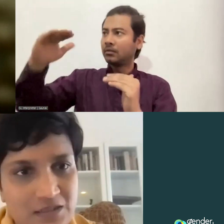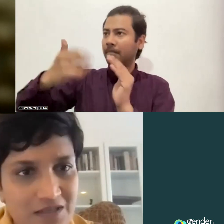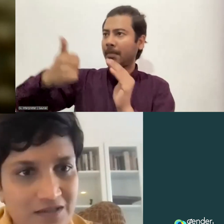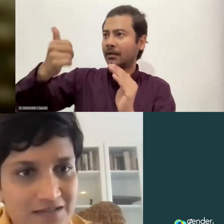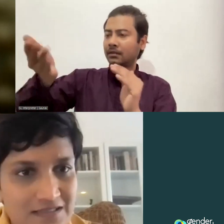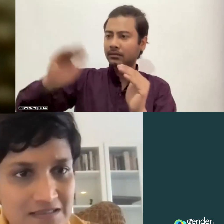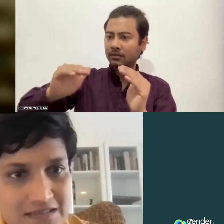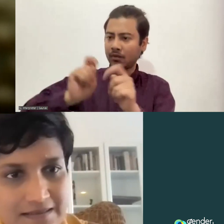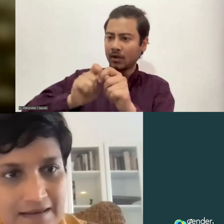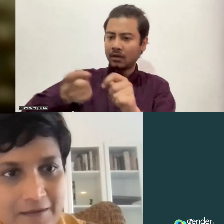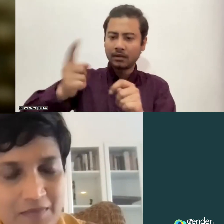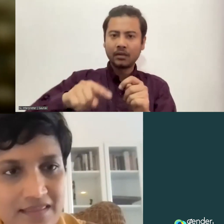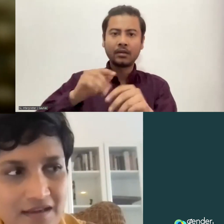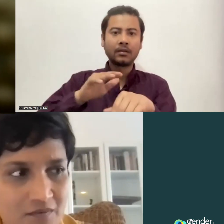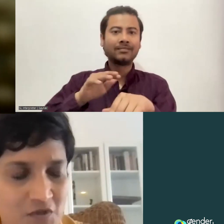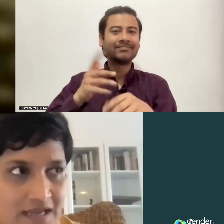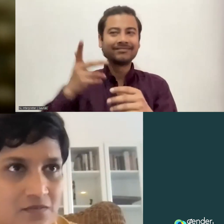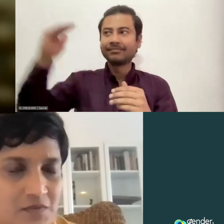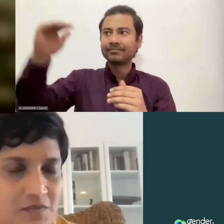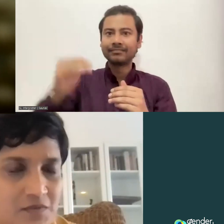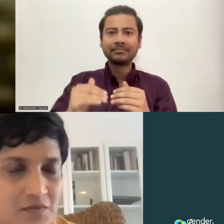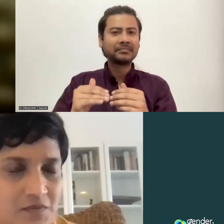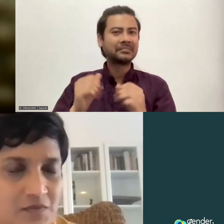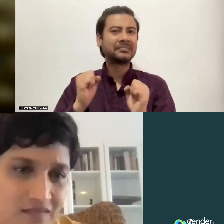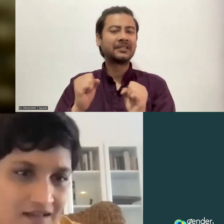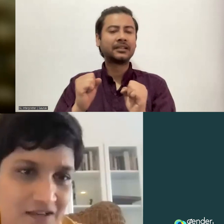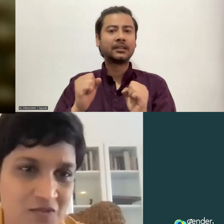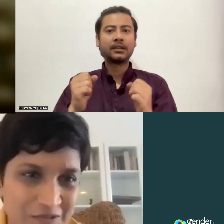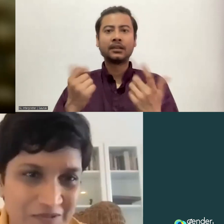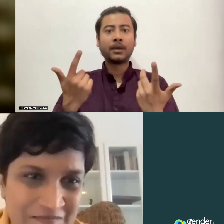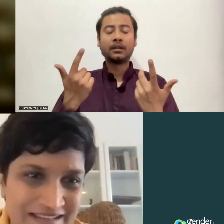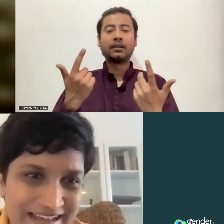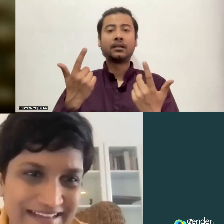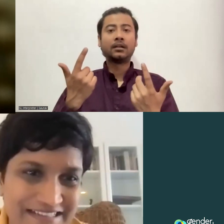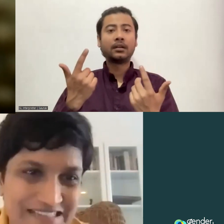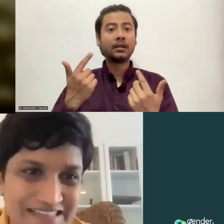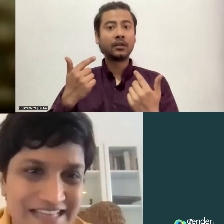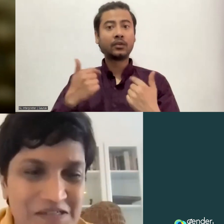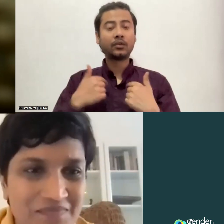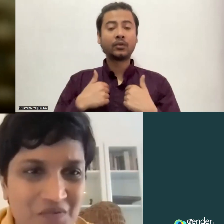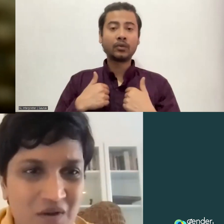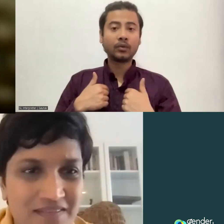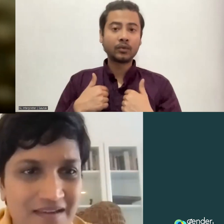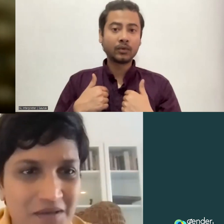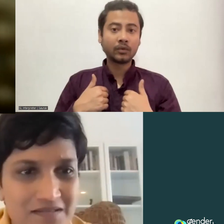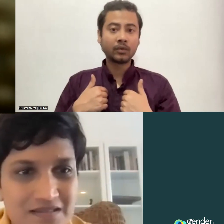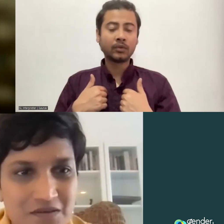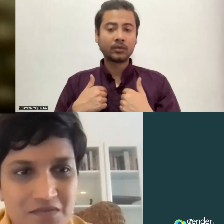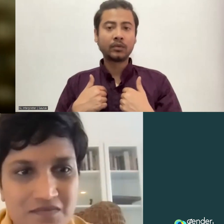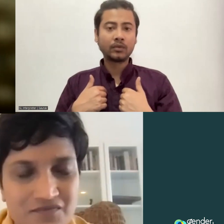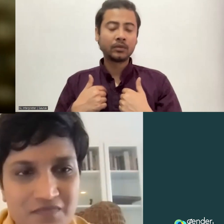perspective, need to define, and it's like, what's that one thing that you do? And it's seldom that one thing,